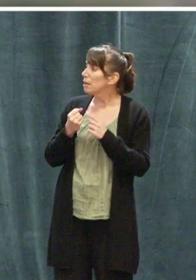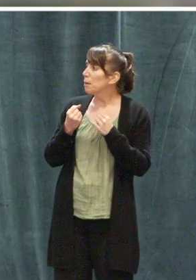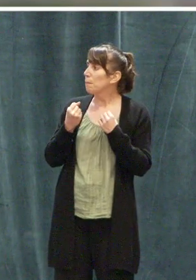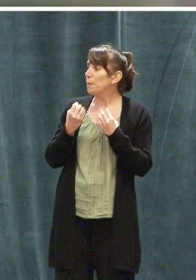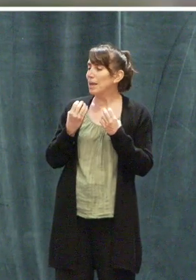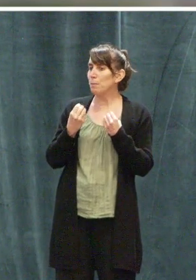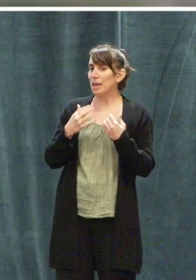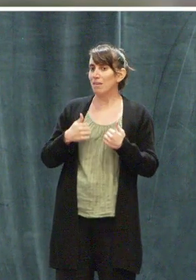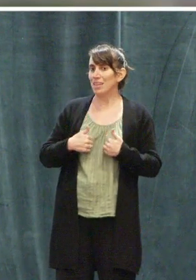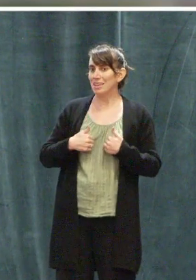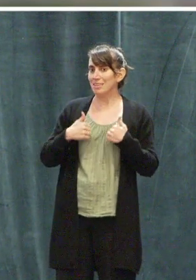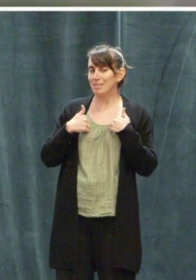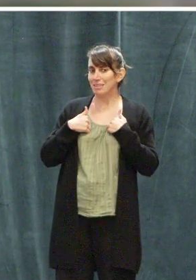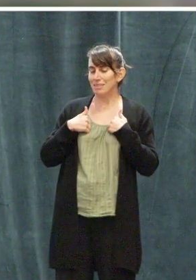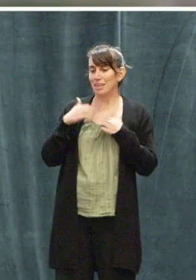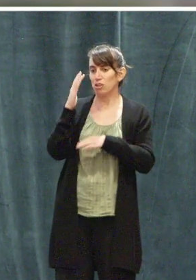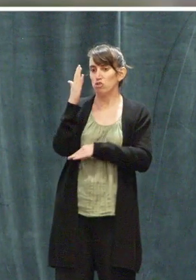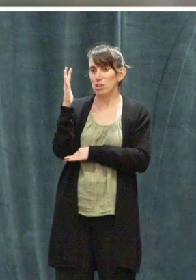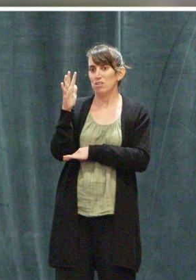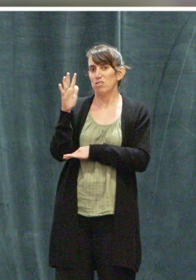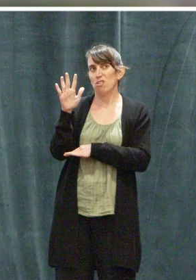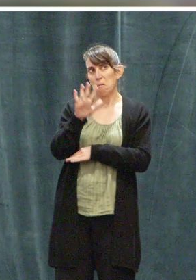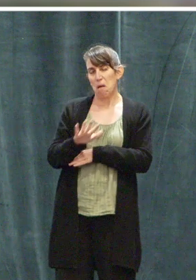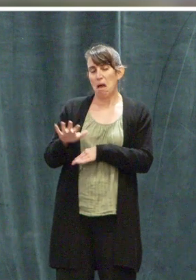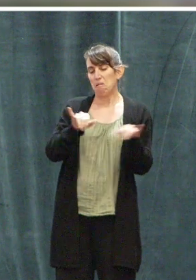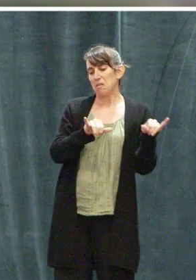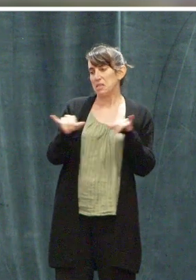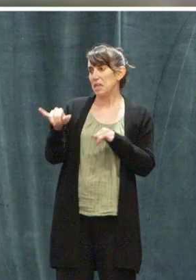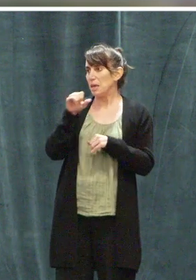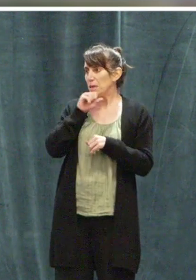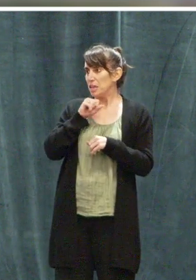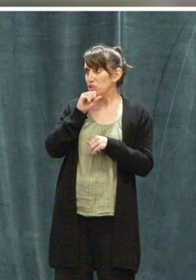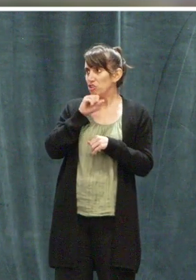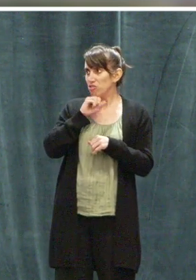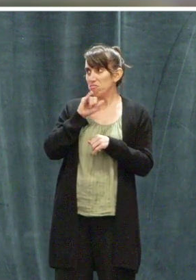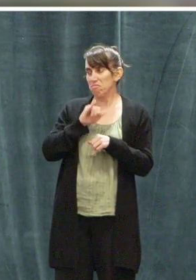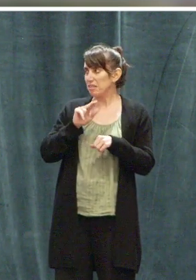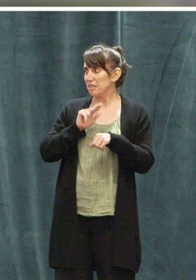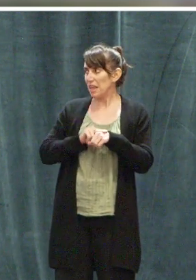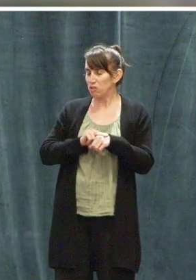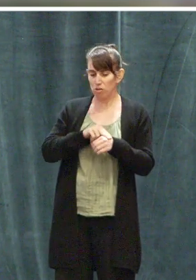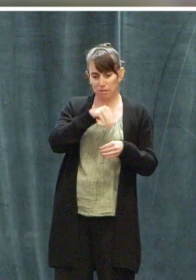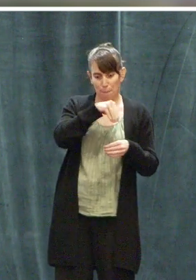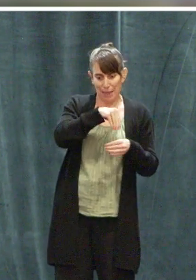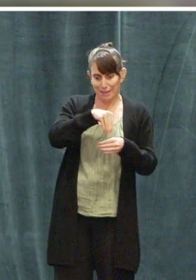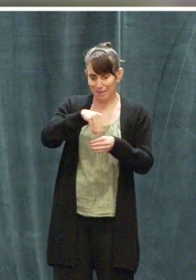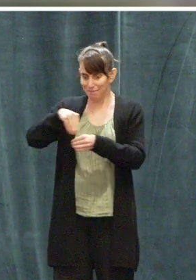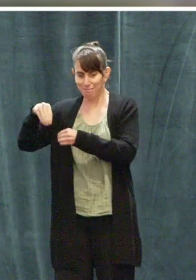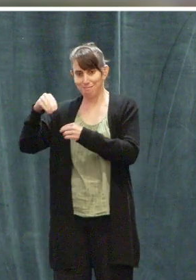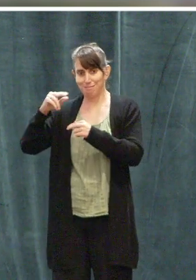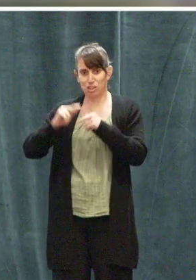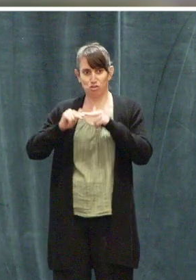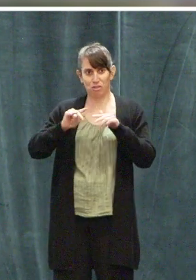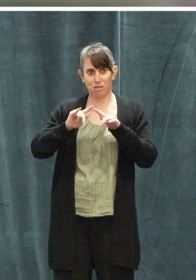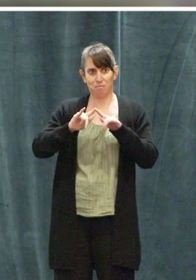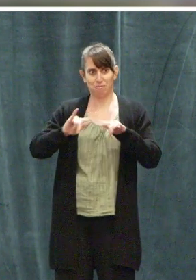of the existing trees are around the same age, which is natural given the fact that this was kind of constructed all